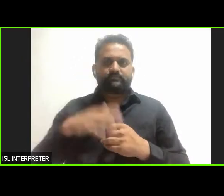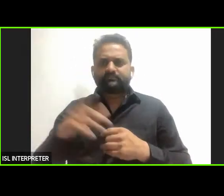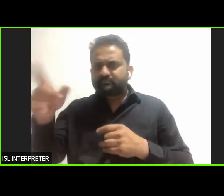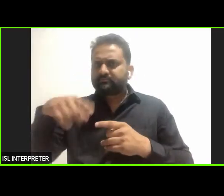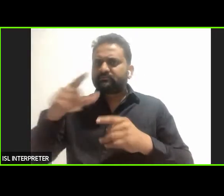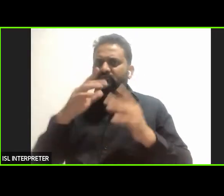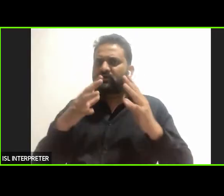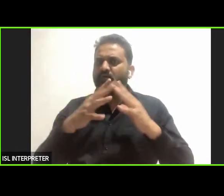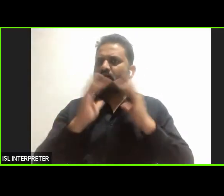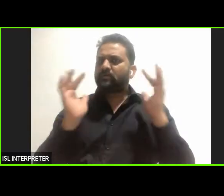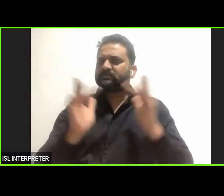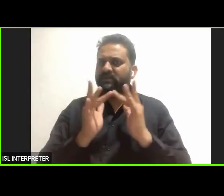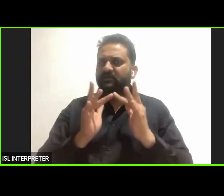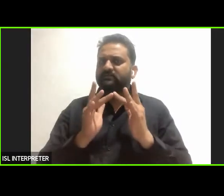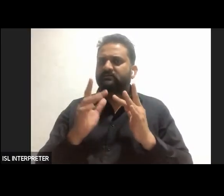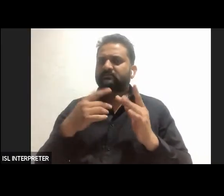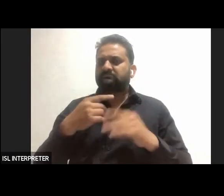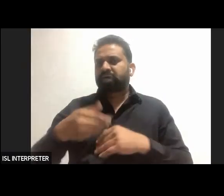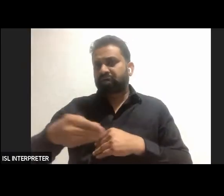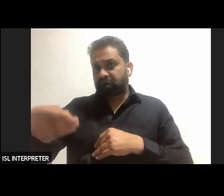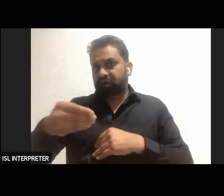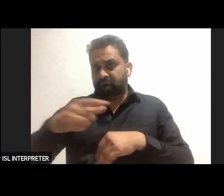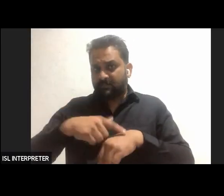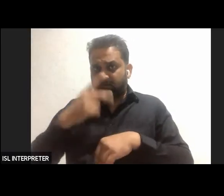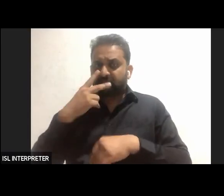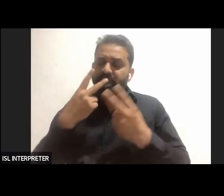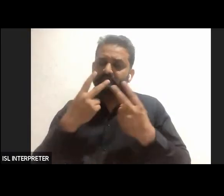our website in a couple of days' time,